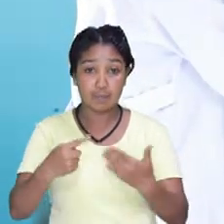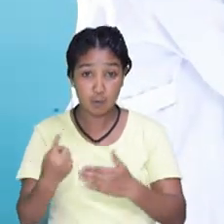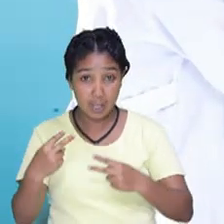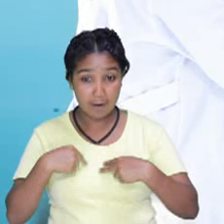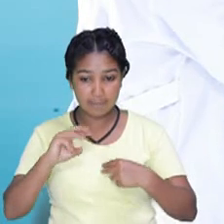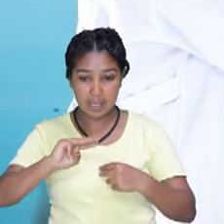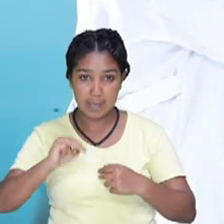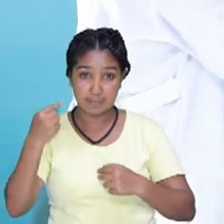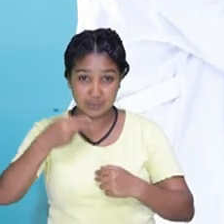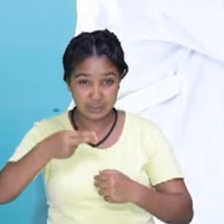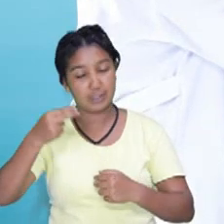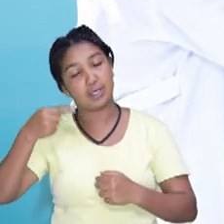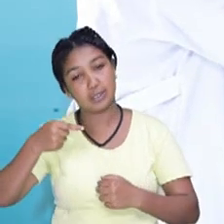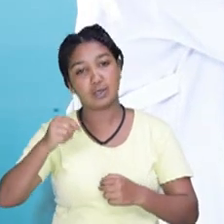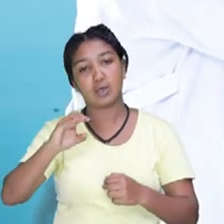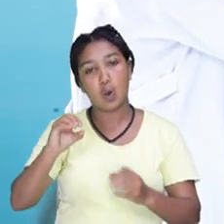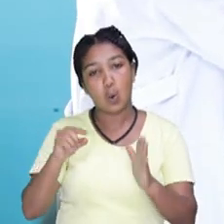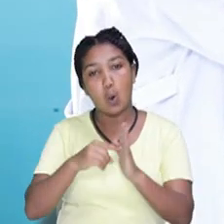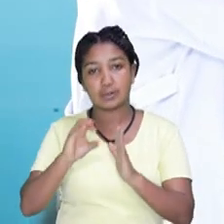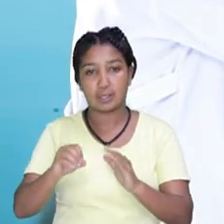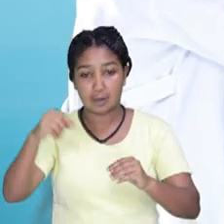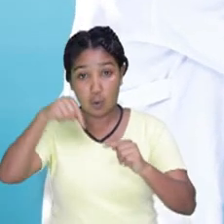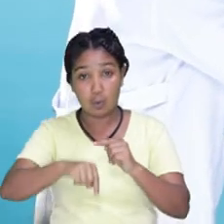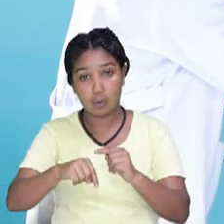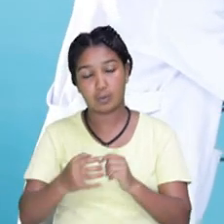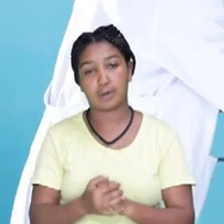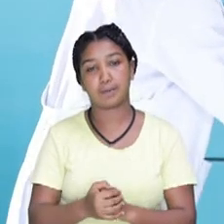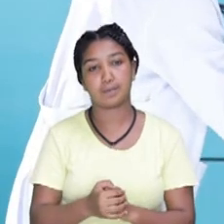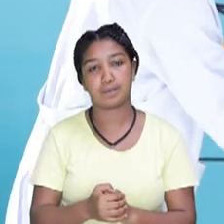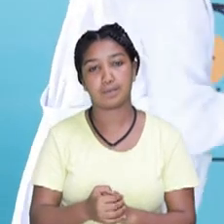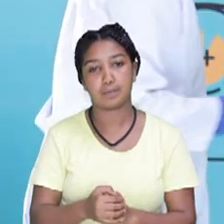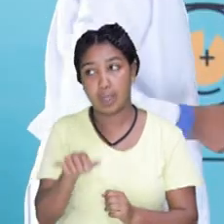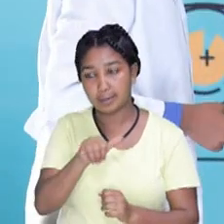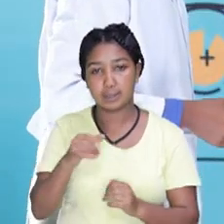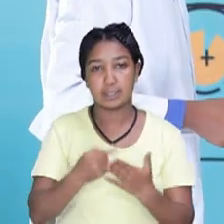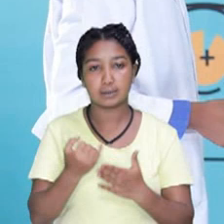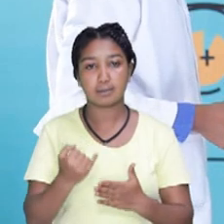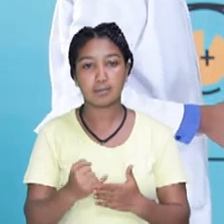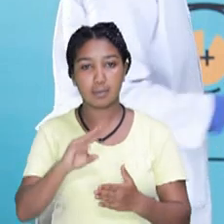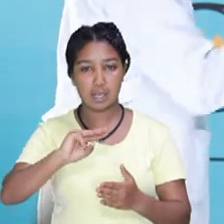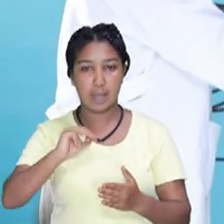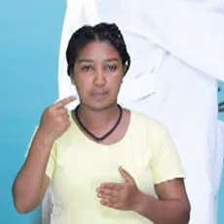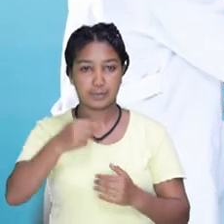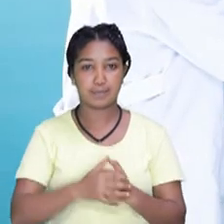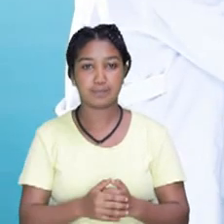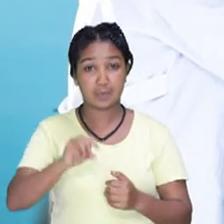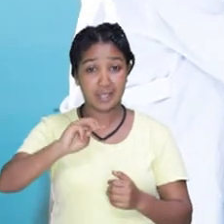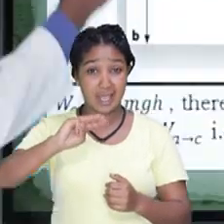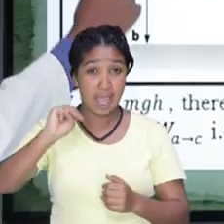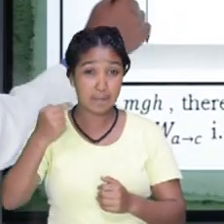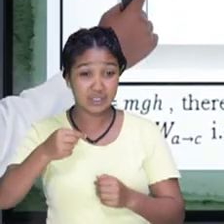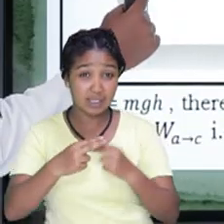we have mg cos theta, this component, and downward force component, exactly like this, is mg.